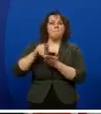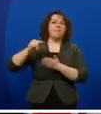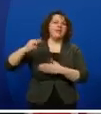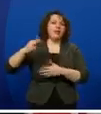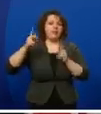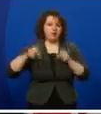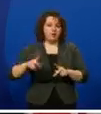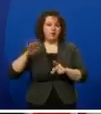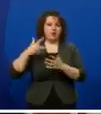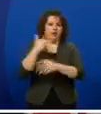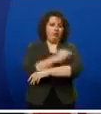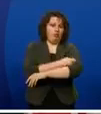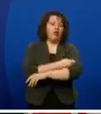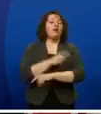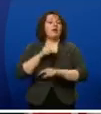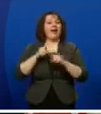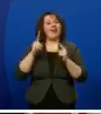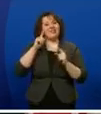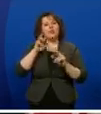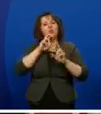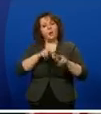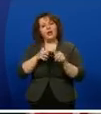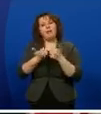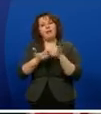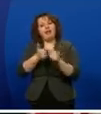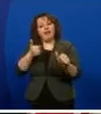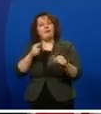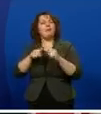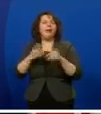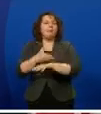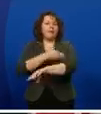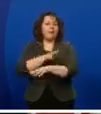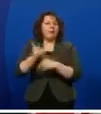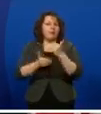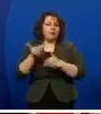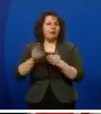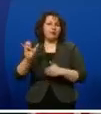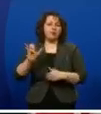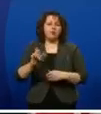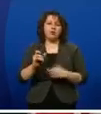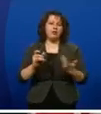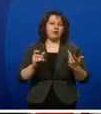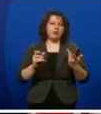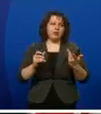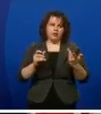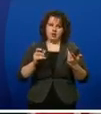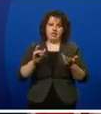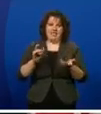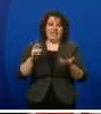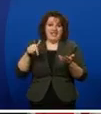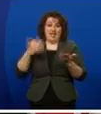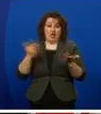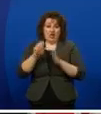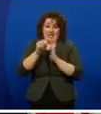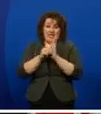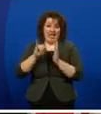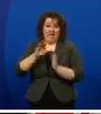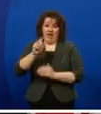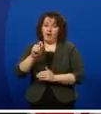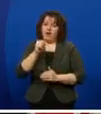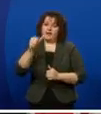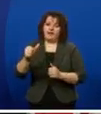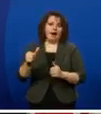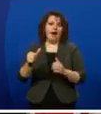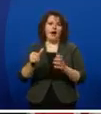lag in the reporting, but I think we're getting better on that as well. But there's not a surplus of vaccines in the state of Iowa. Let's just make